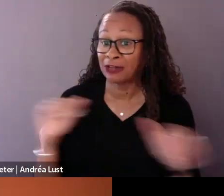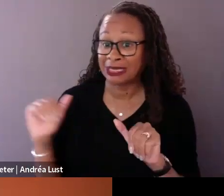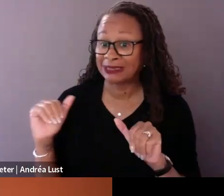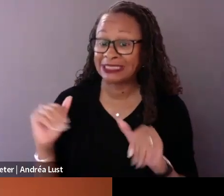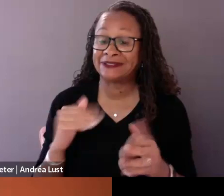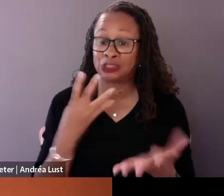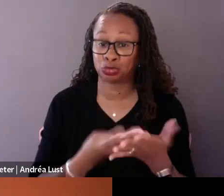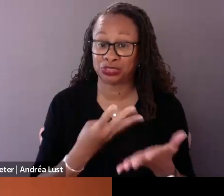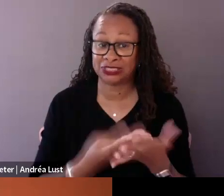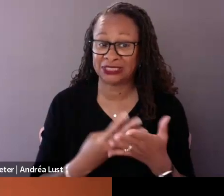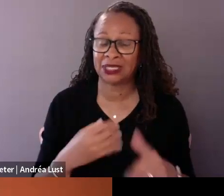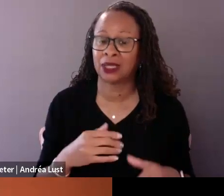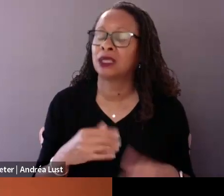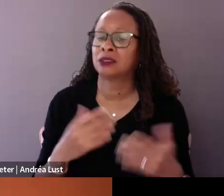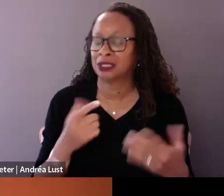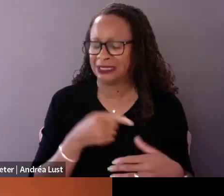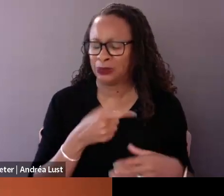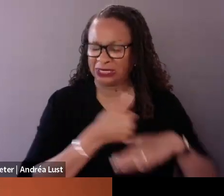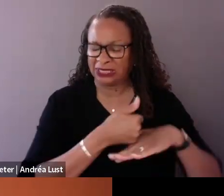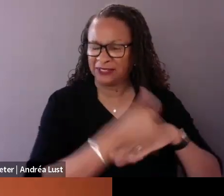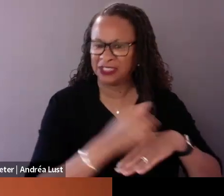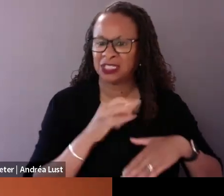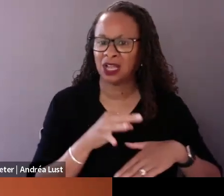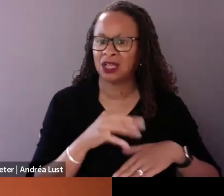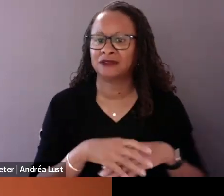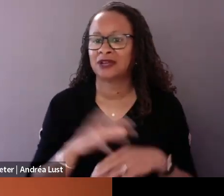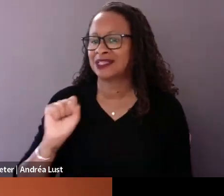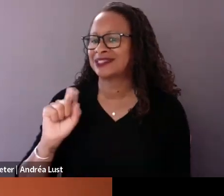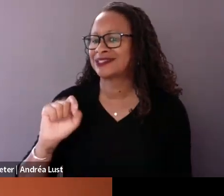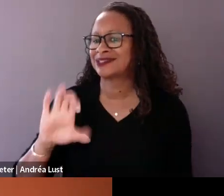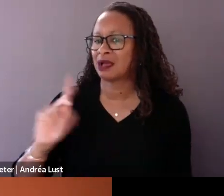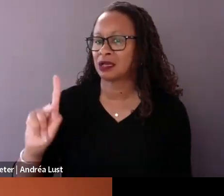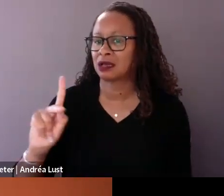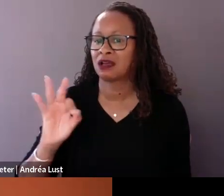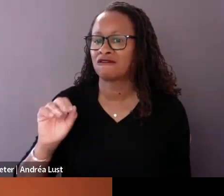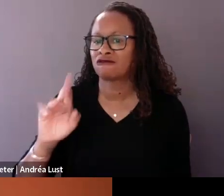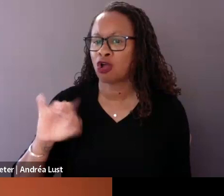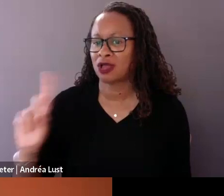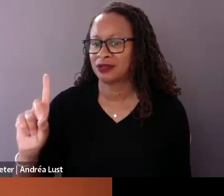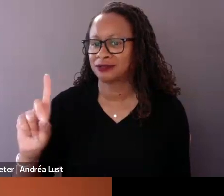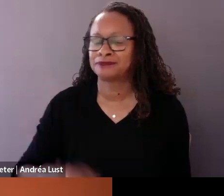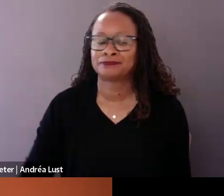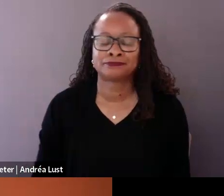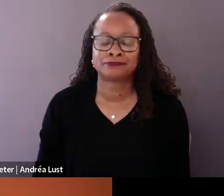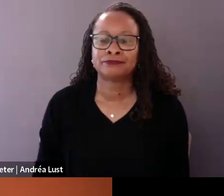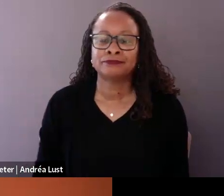He had been convicted of stock fraud, and had